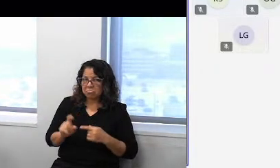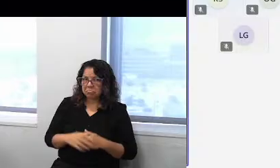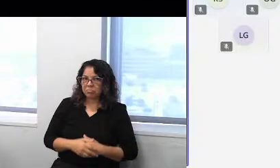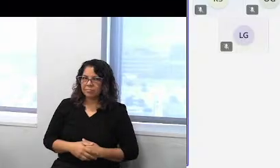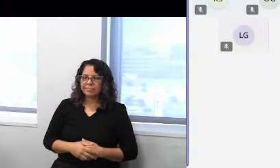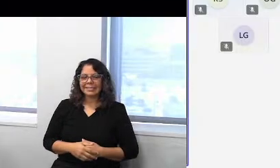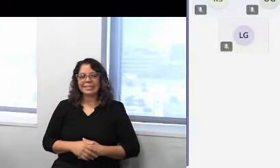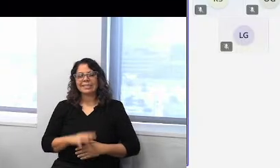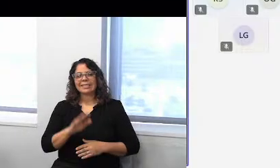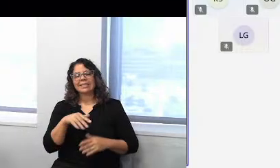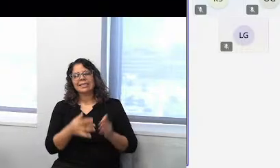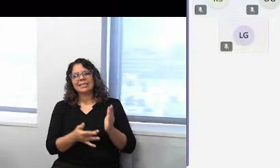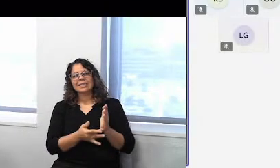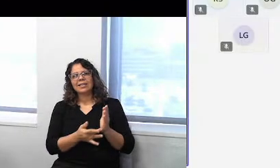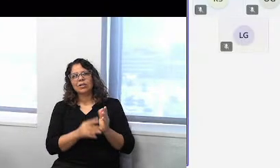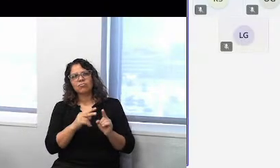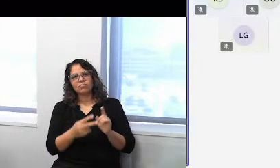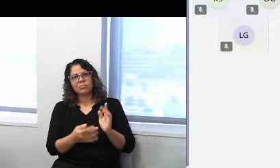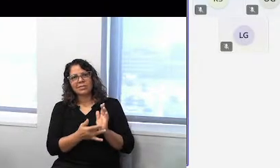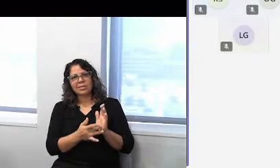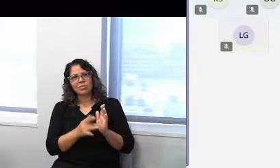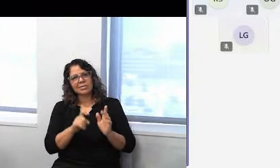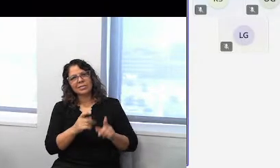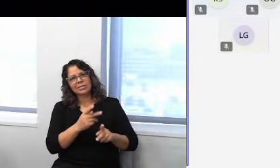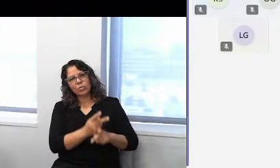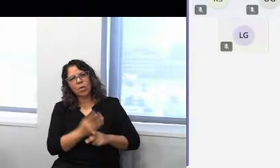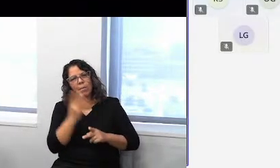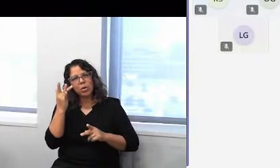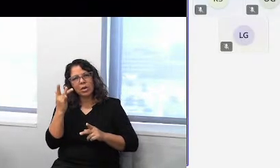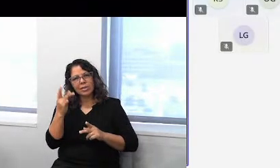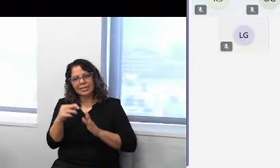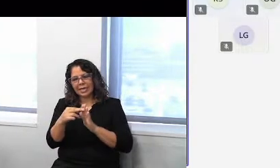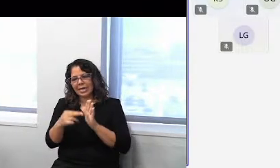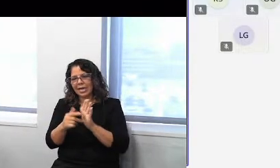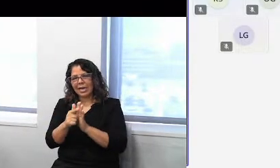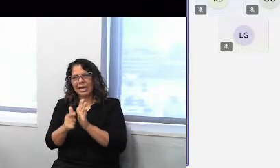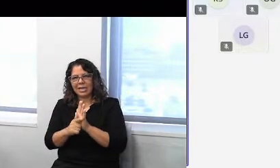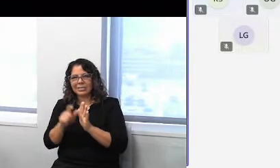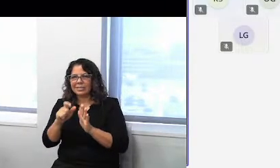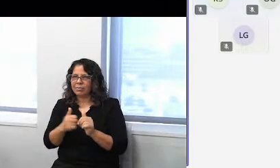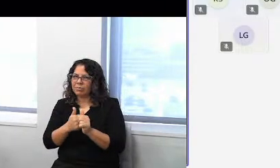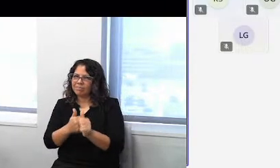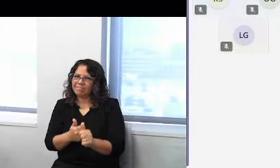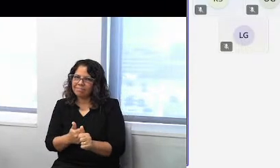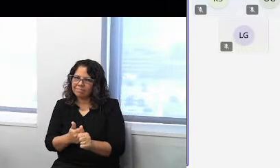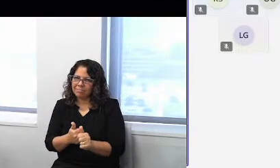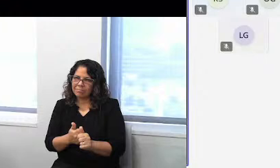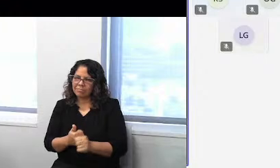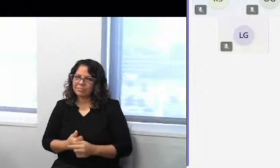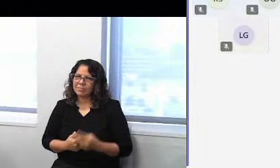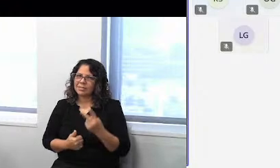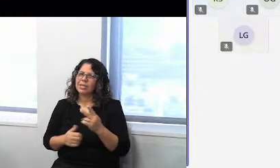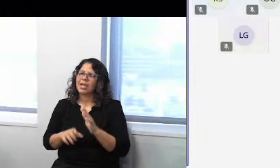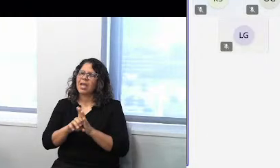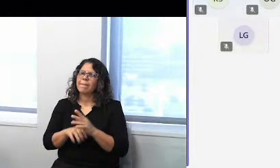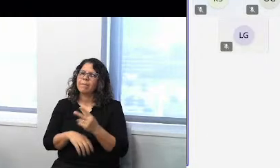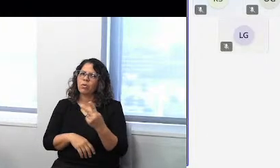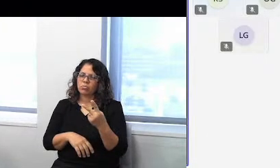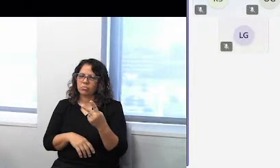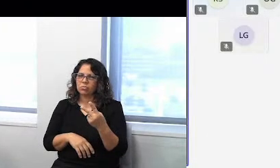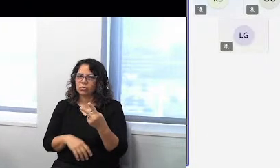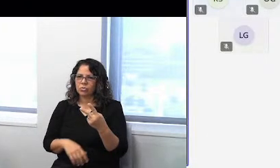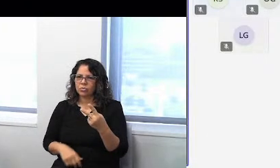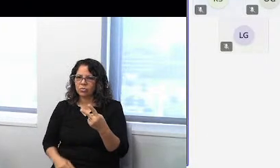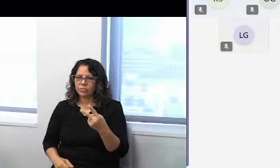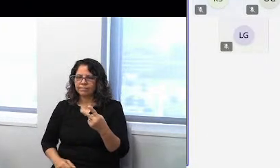to be able to integrate that. And we talk about two examples. We talk about the examples and when we were directed to do it through FEMA. And there is another